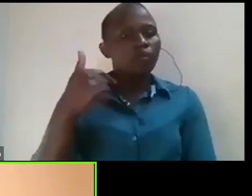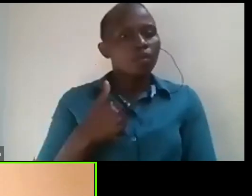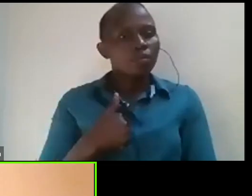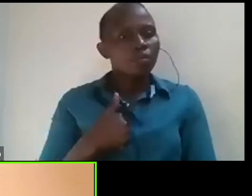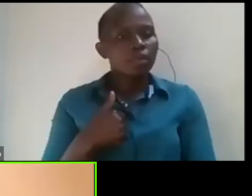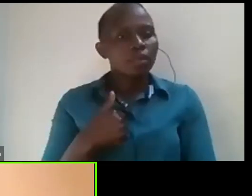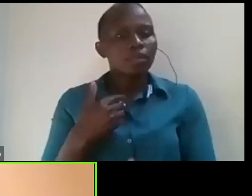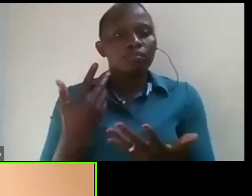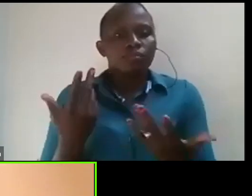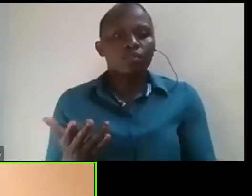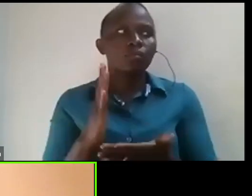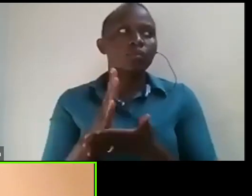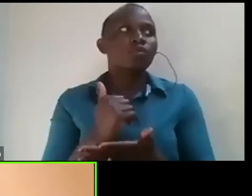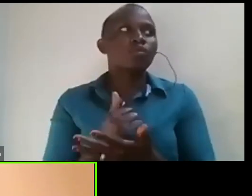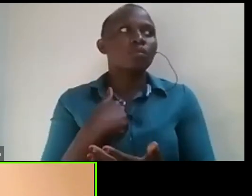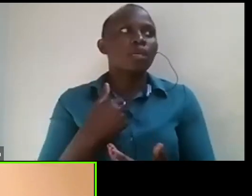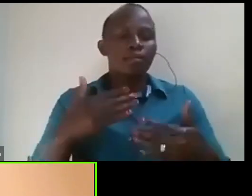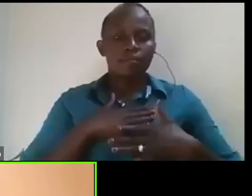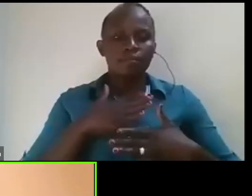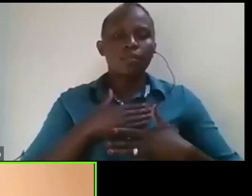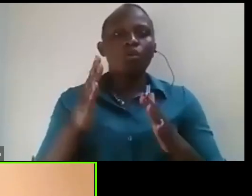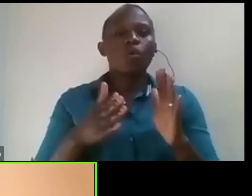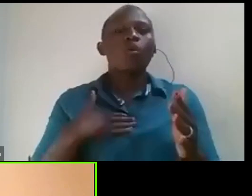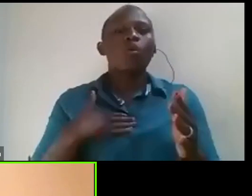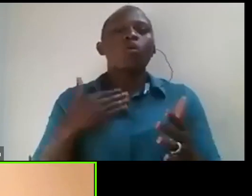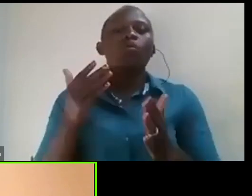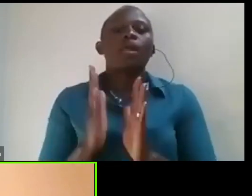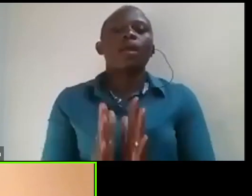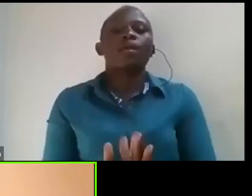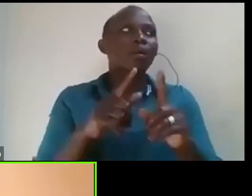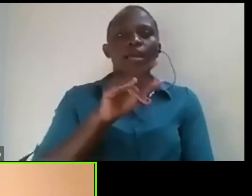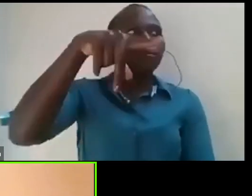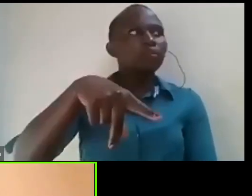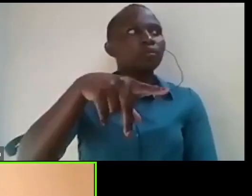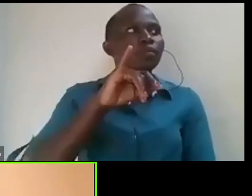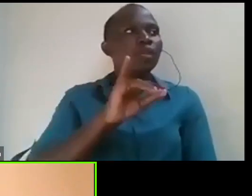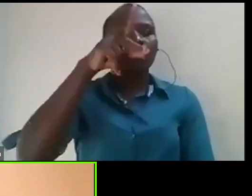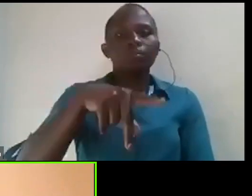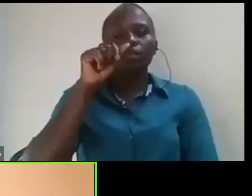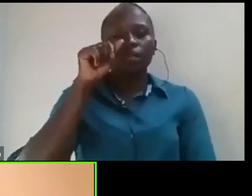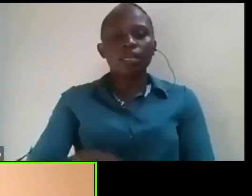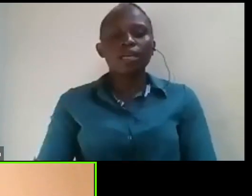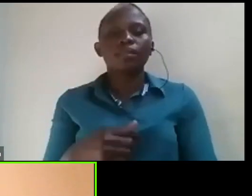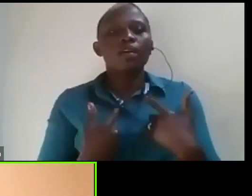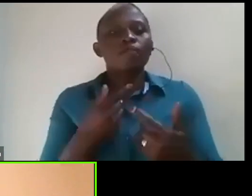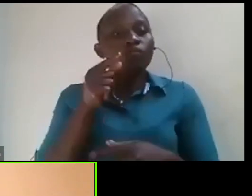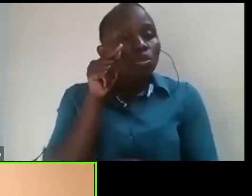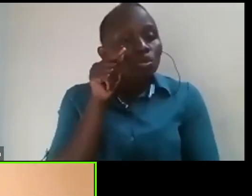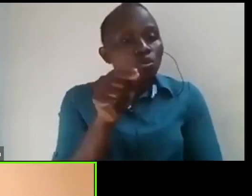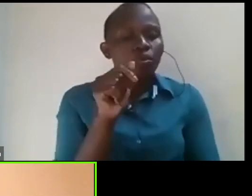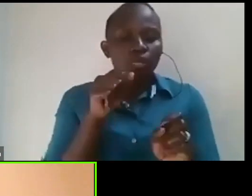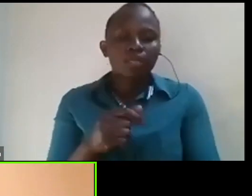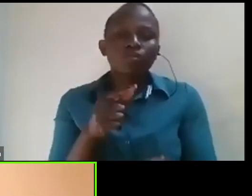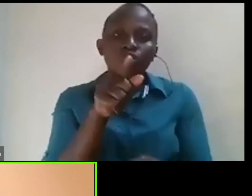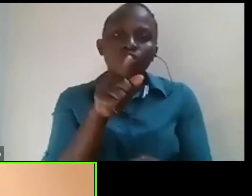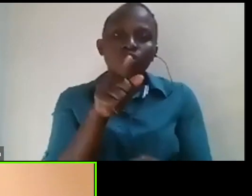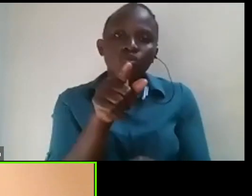And also the IP that would emerge out of it. You ordinarily, the client should actually be the recipient of